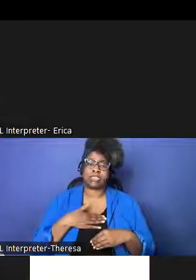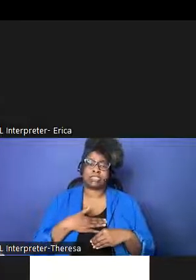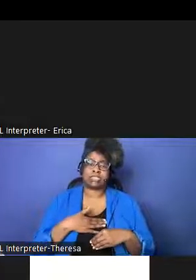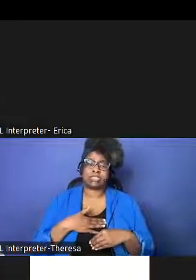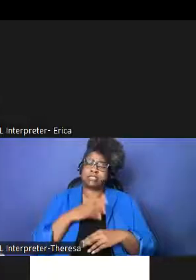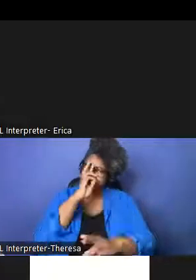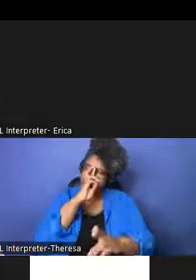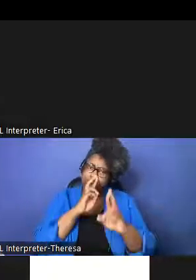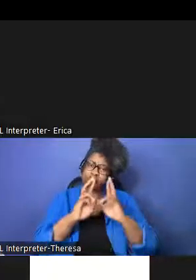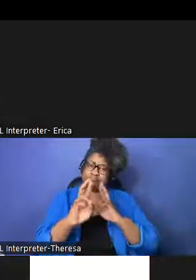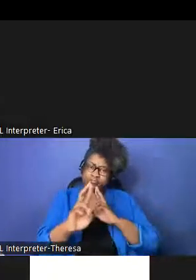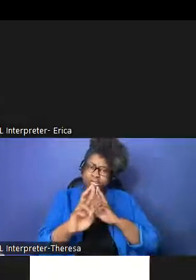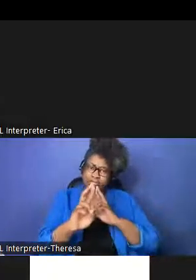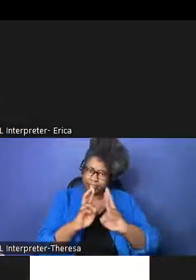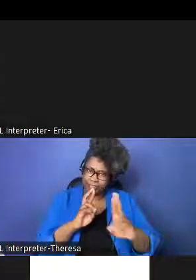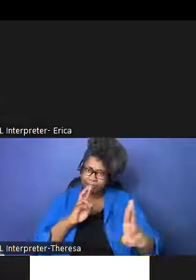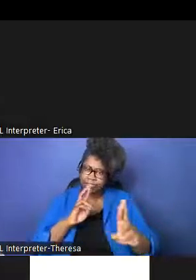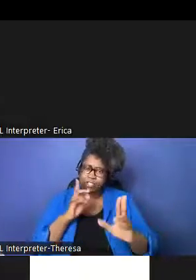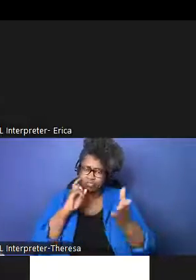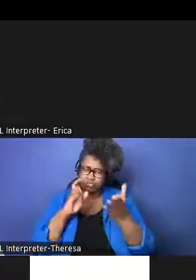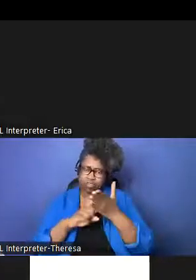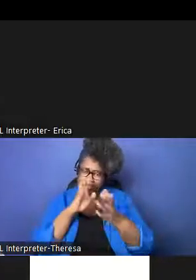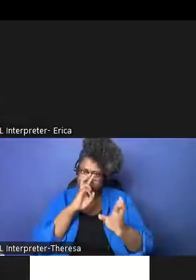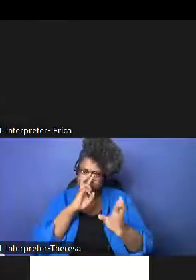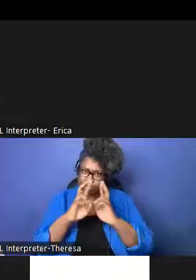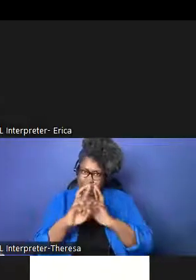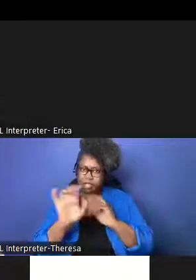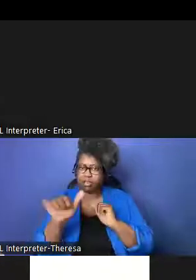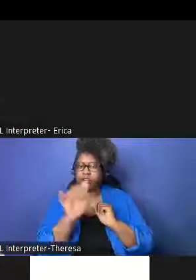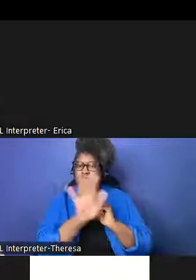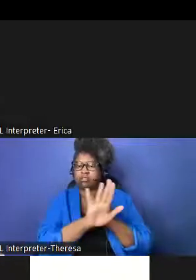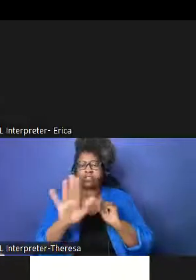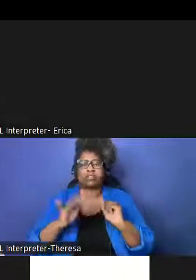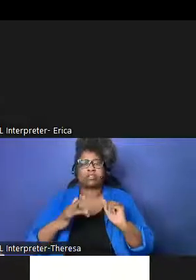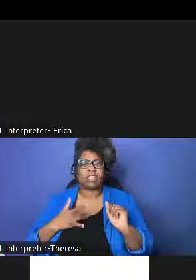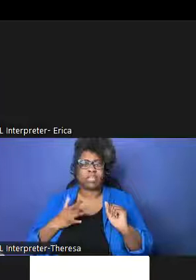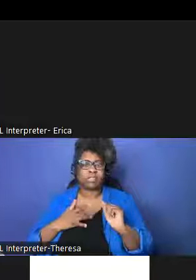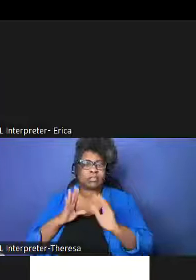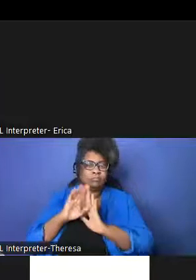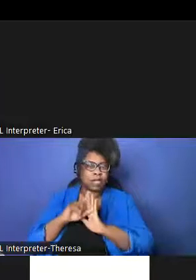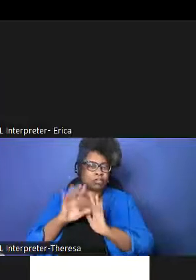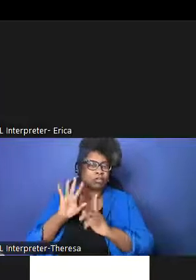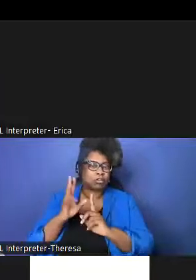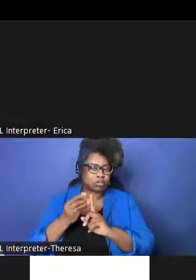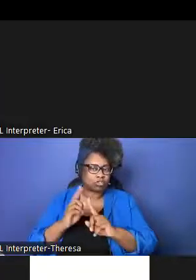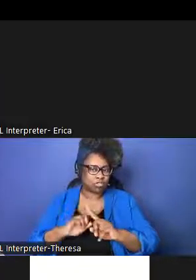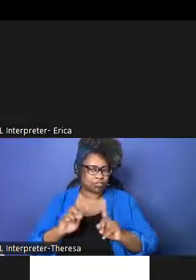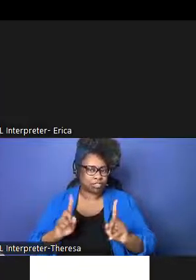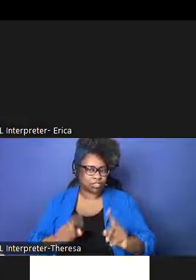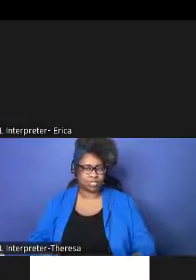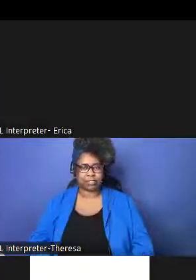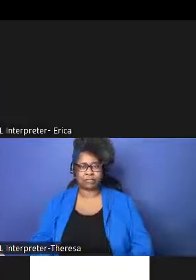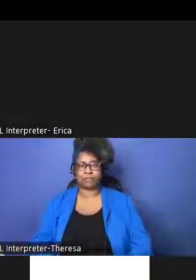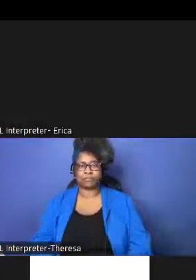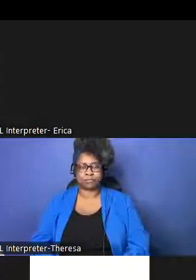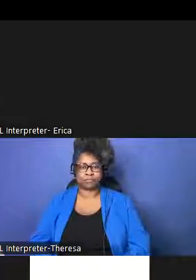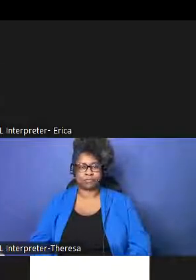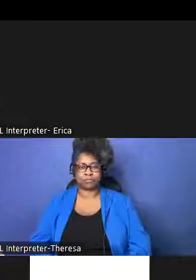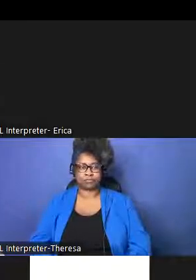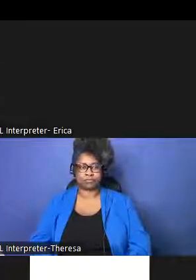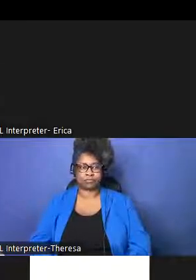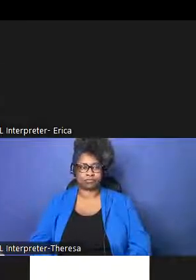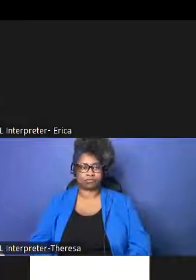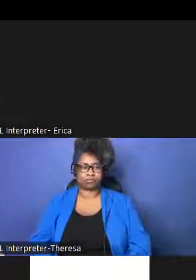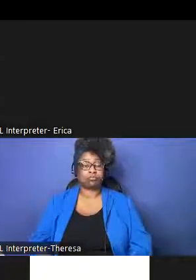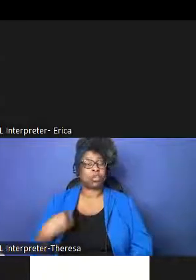respect. Let's recognize and respect others' feelings, background, and cultural differences. We use